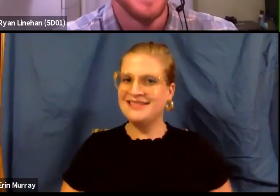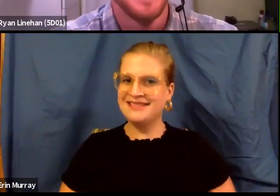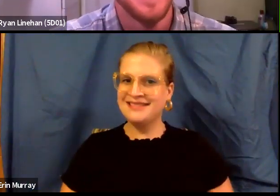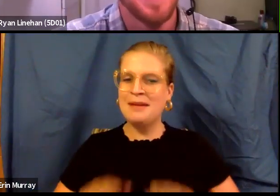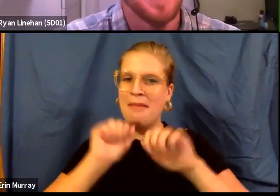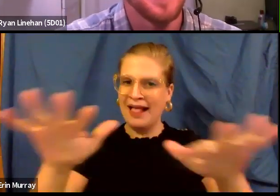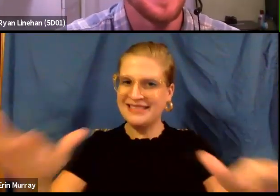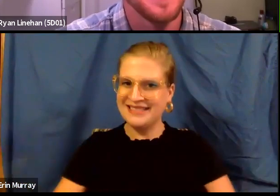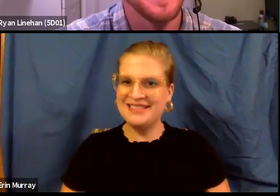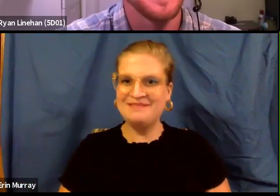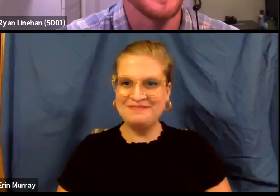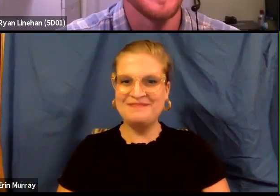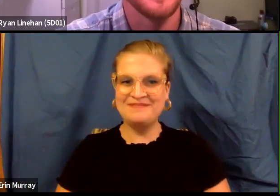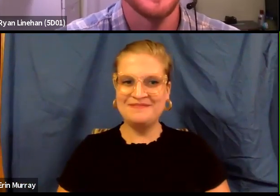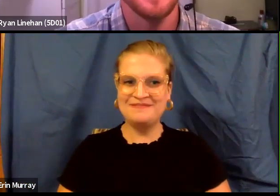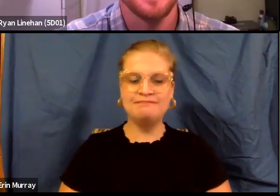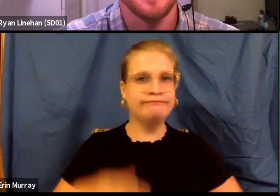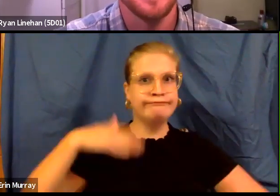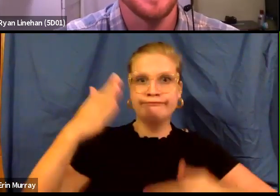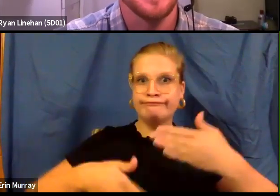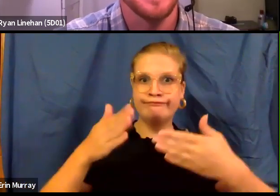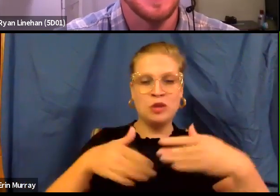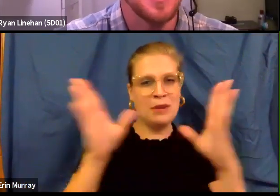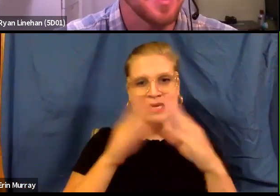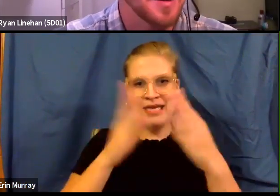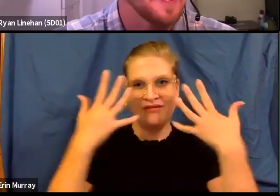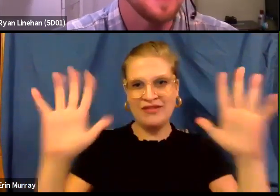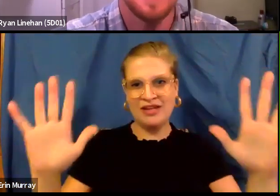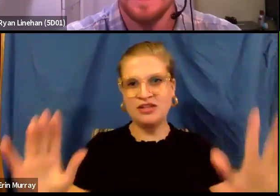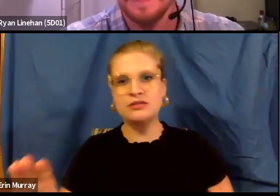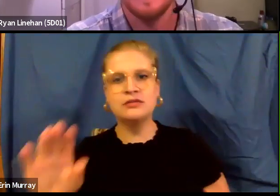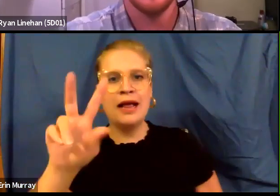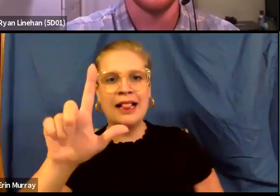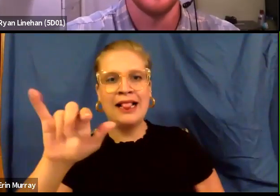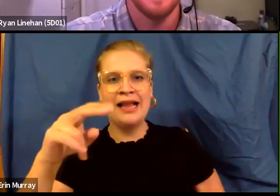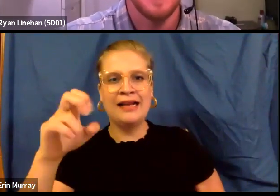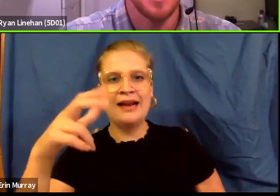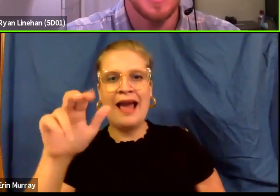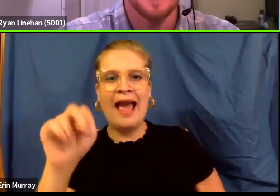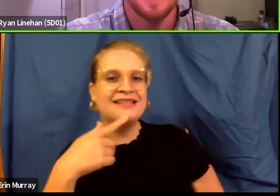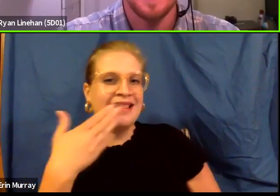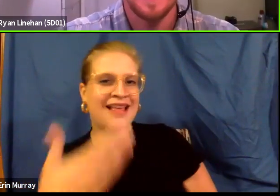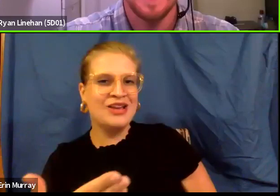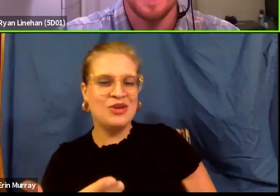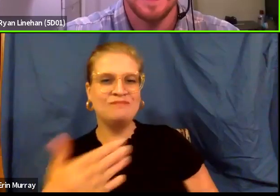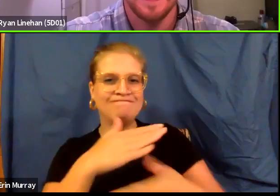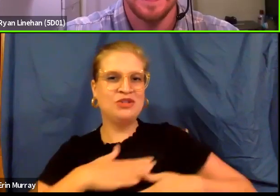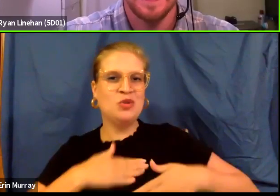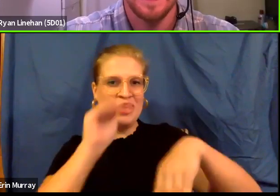Yes. All right, that concludes the meeting. Thank you, everyone. Thank you. Have a good night.